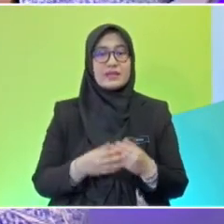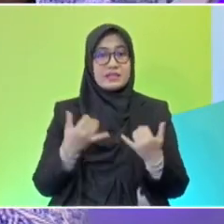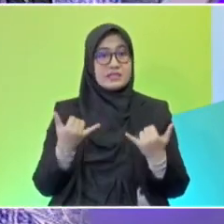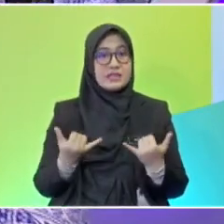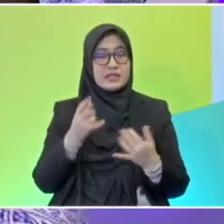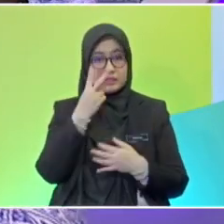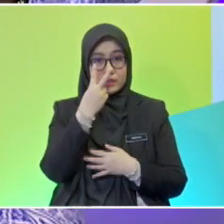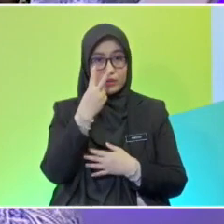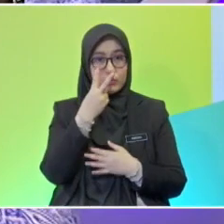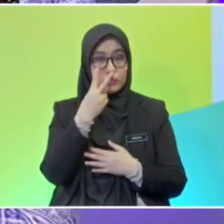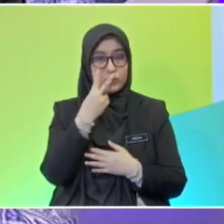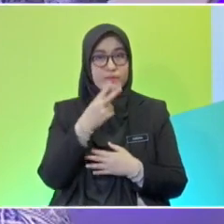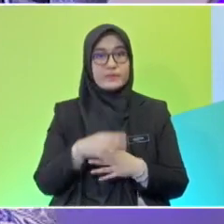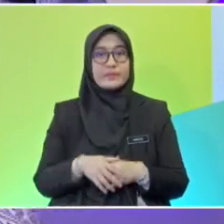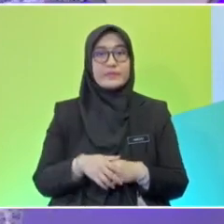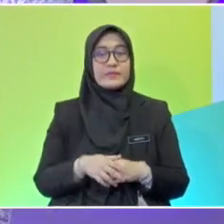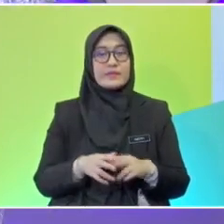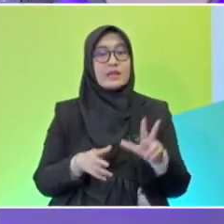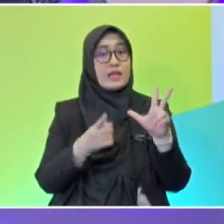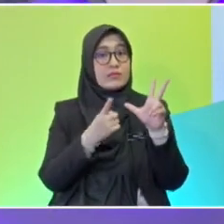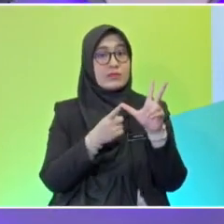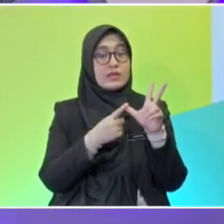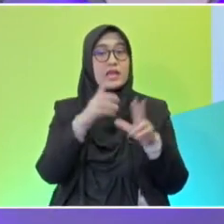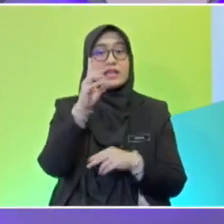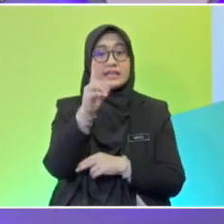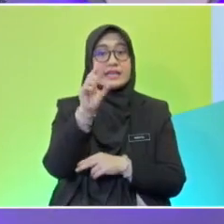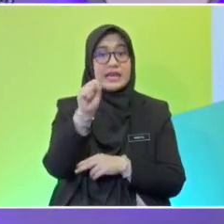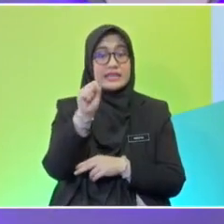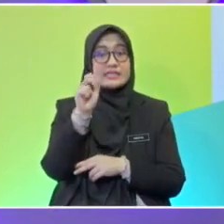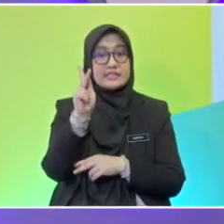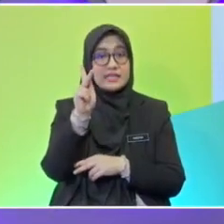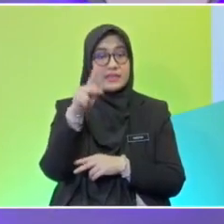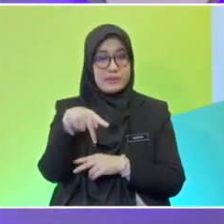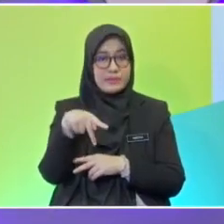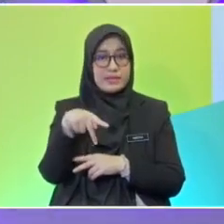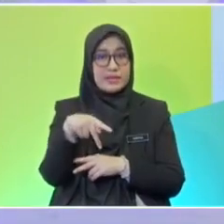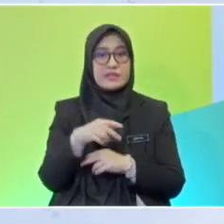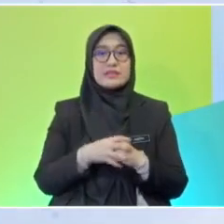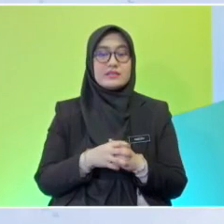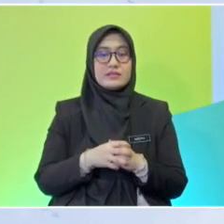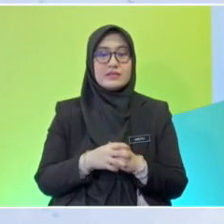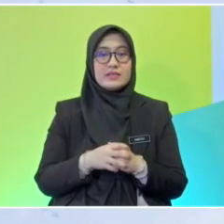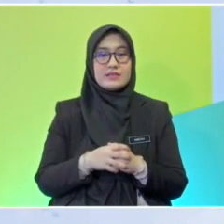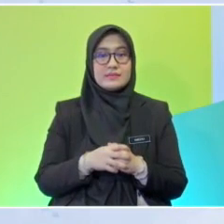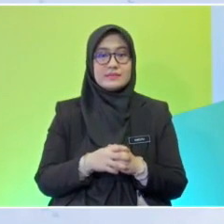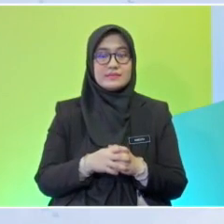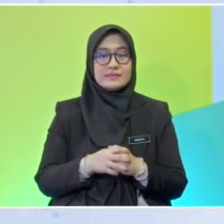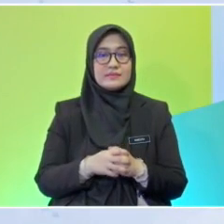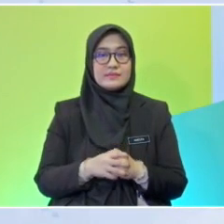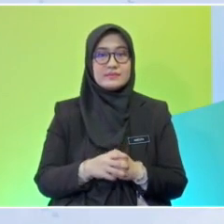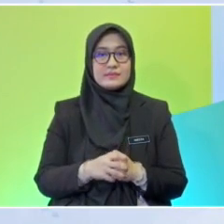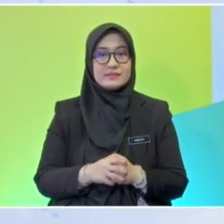got the DSKP. DSKP is short for Document Standard Curriculum